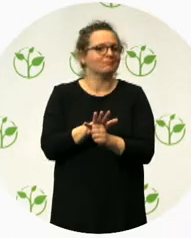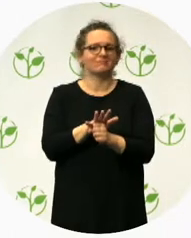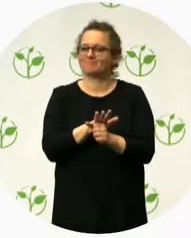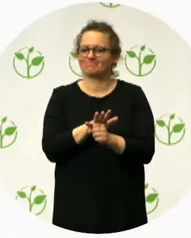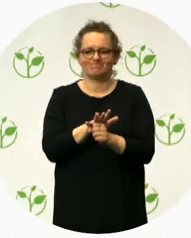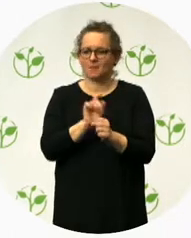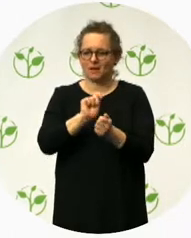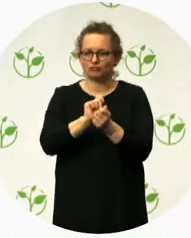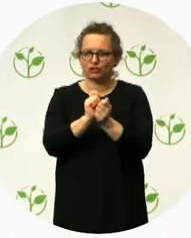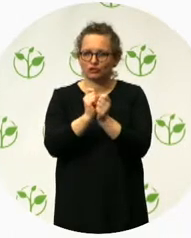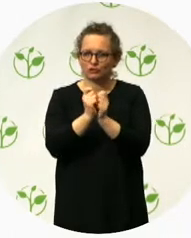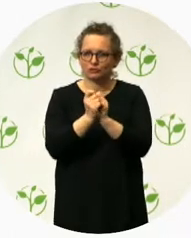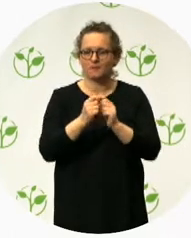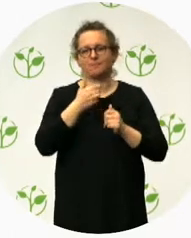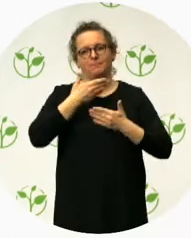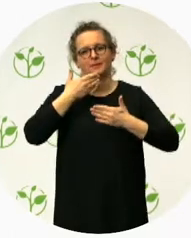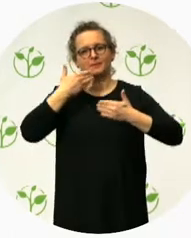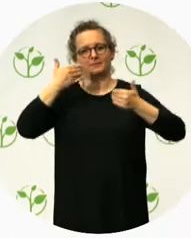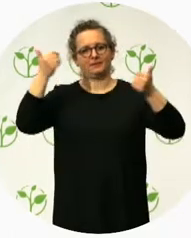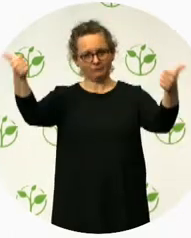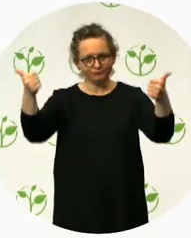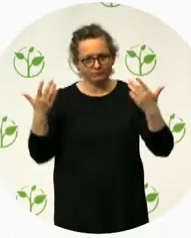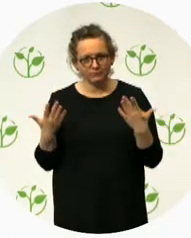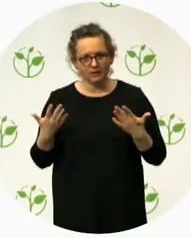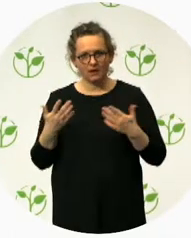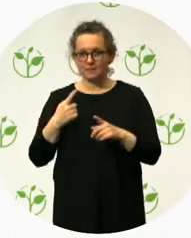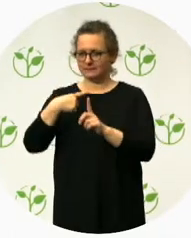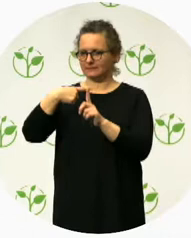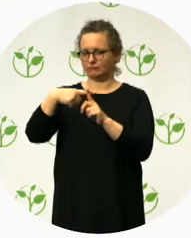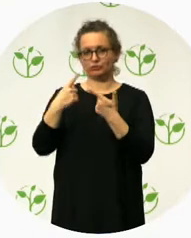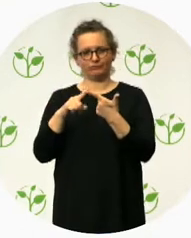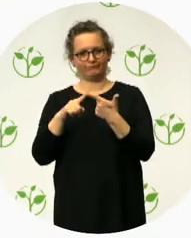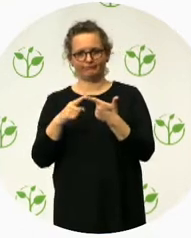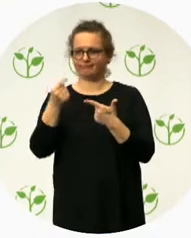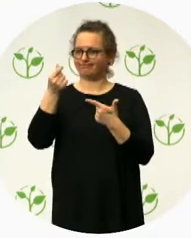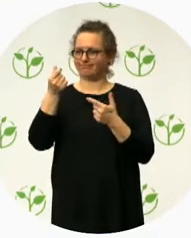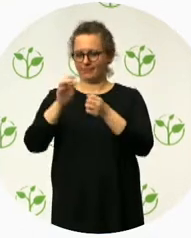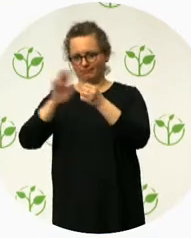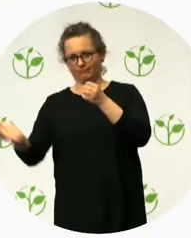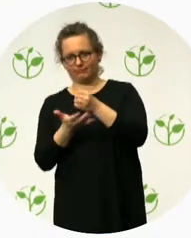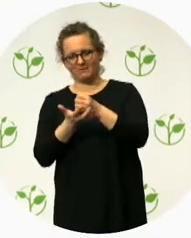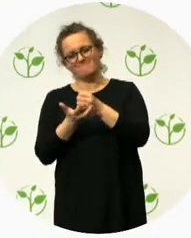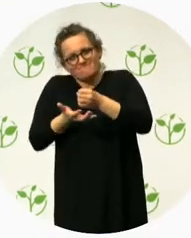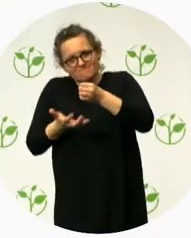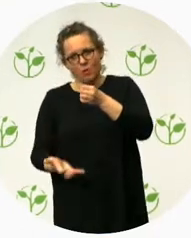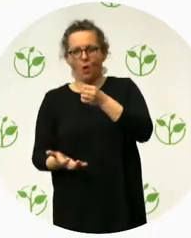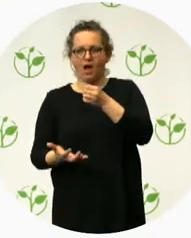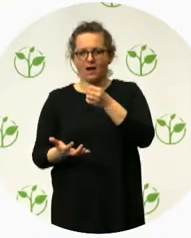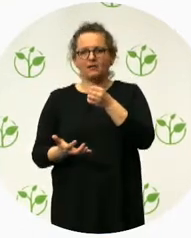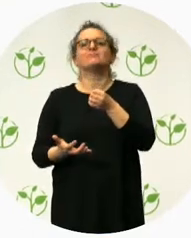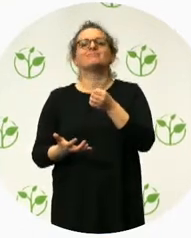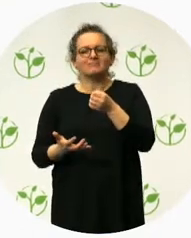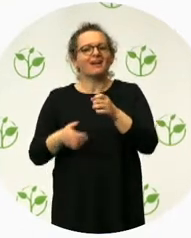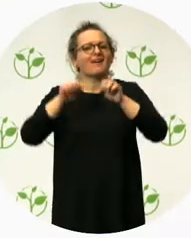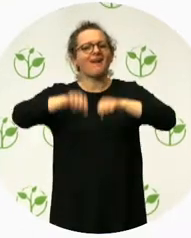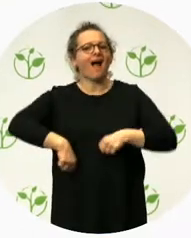the financial means in the disability employment law that are needed to promote employment are increased.